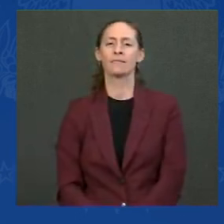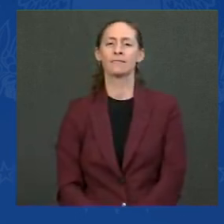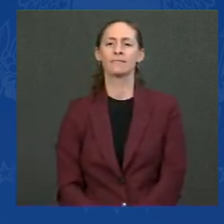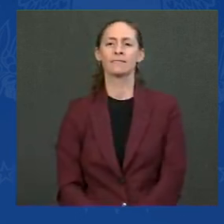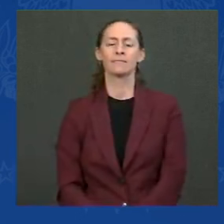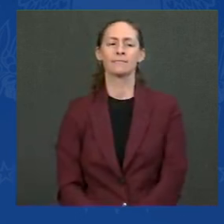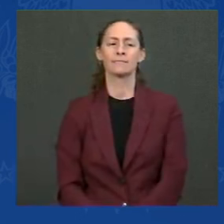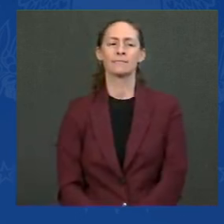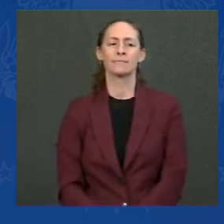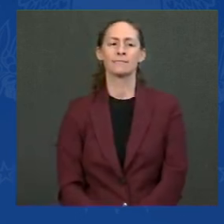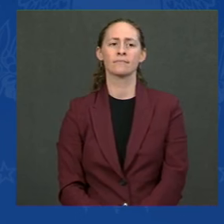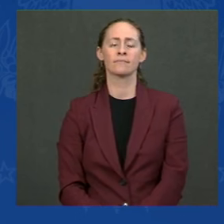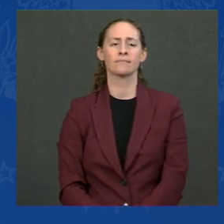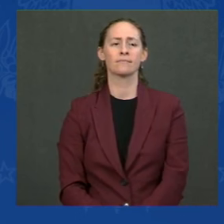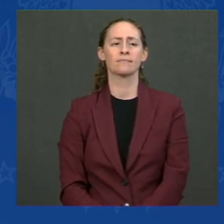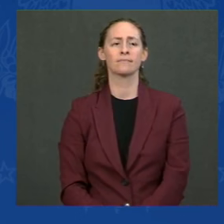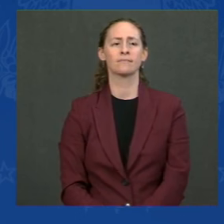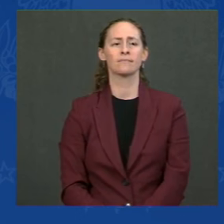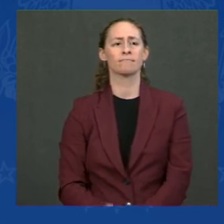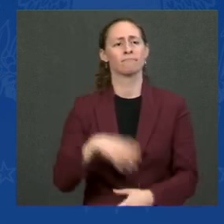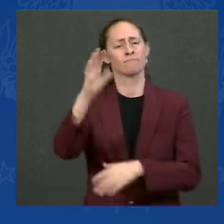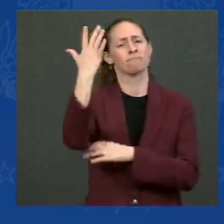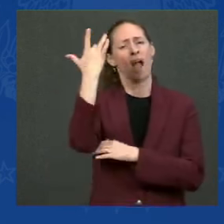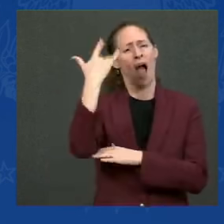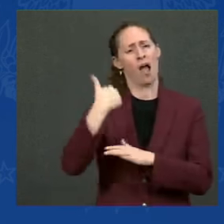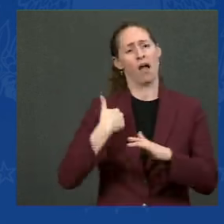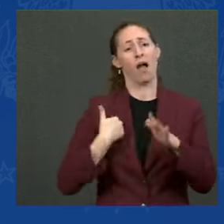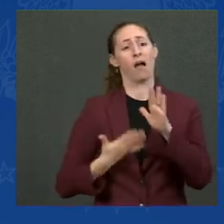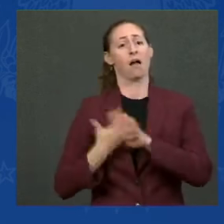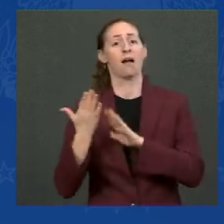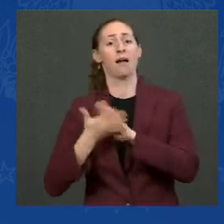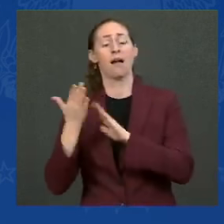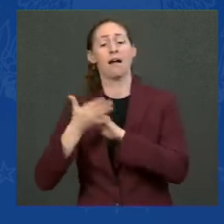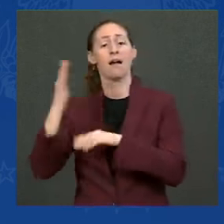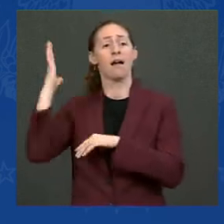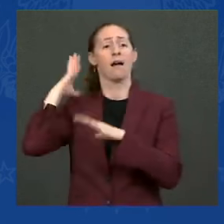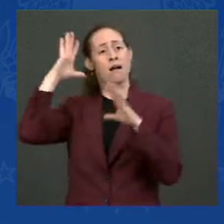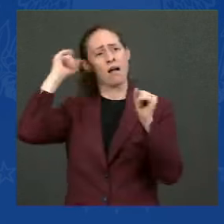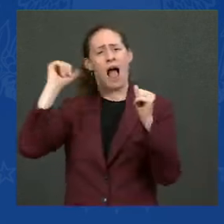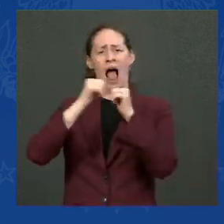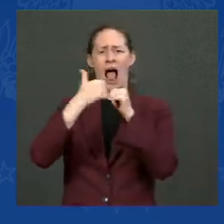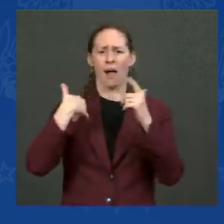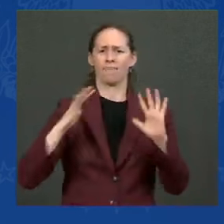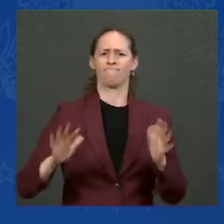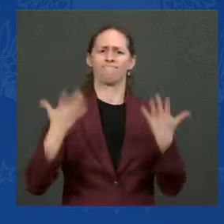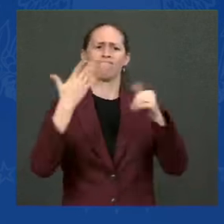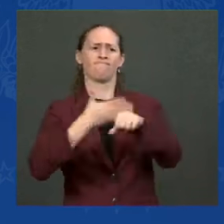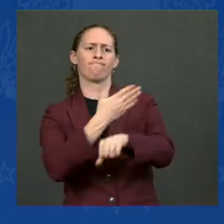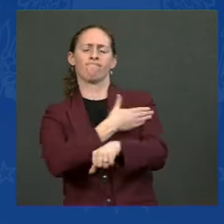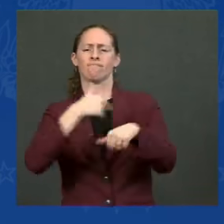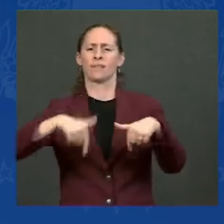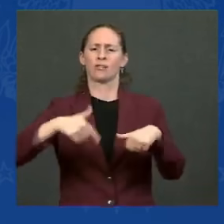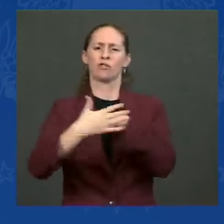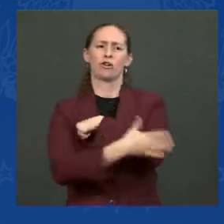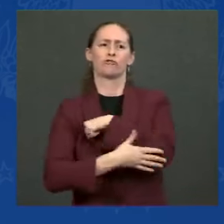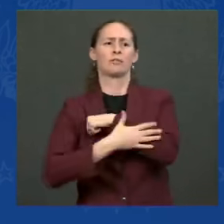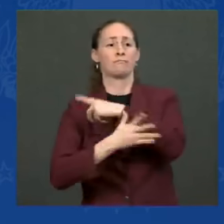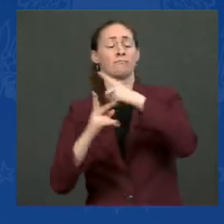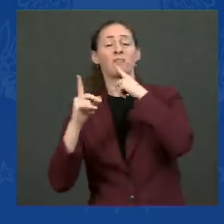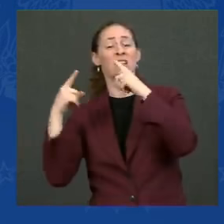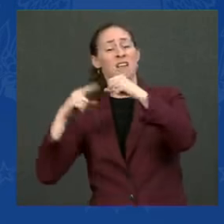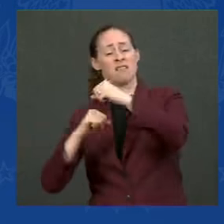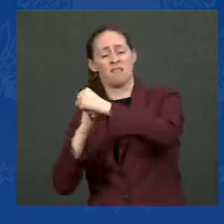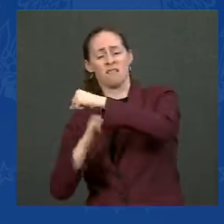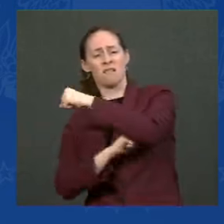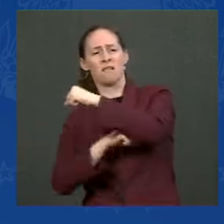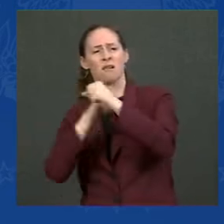One of the reasons I said I ran was to rebuild this country, rebuild the backbone of the country. And I meant this sincerely. And the backbone is to build from the bottom